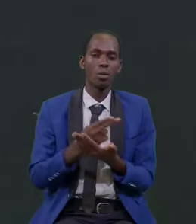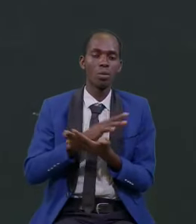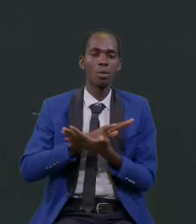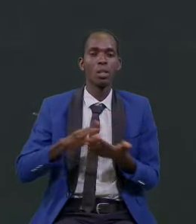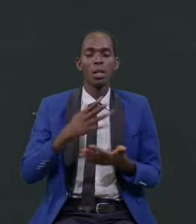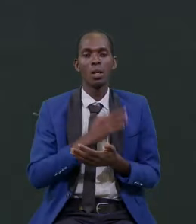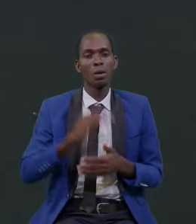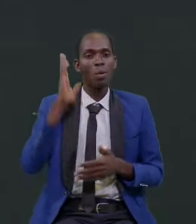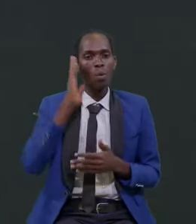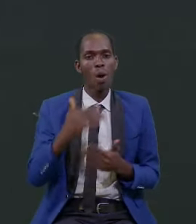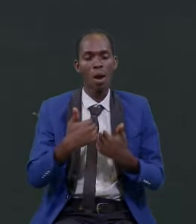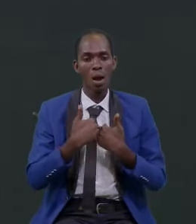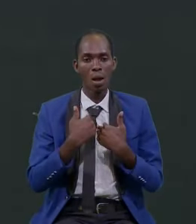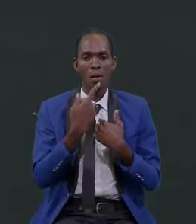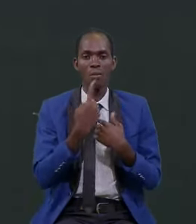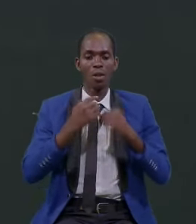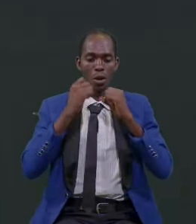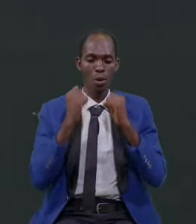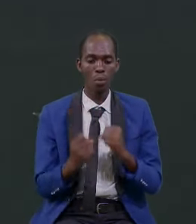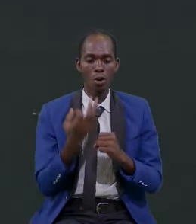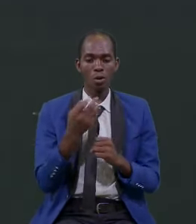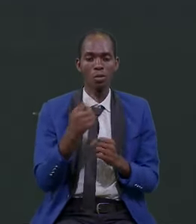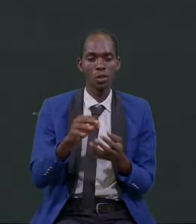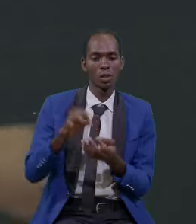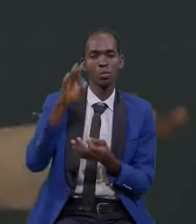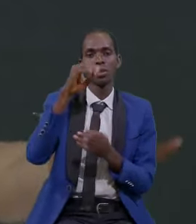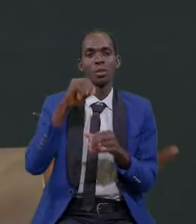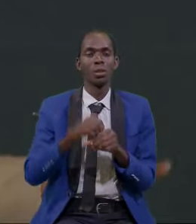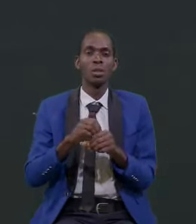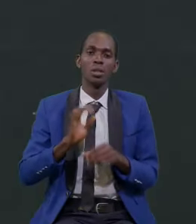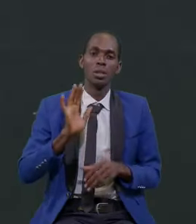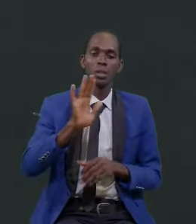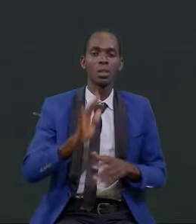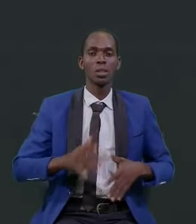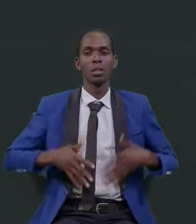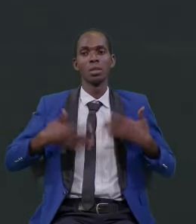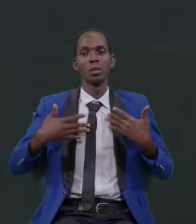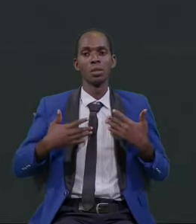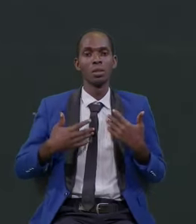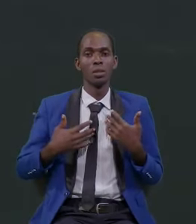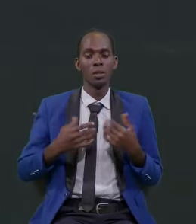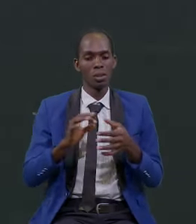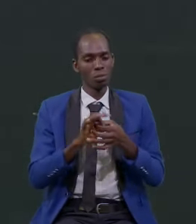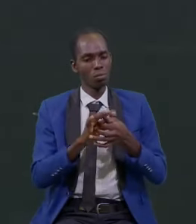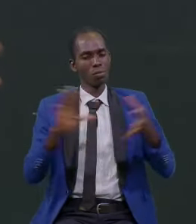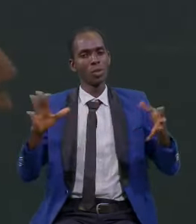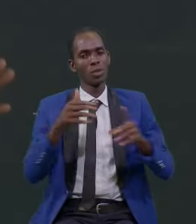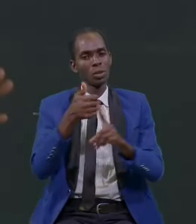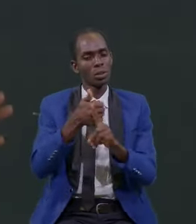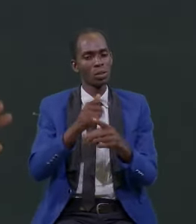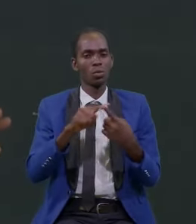the power of the Spirit in his life. You release yourself to the Lord today, and you'll